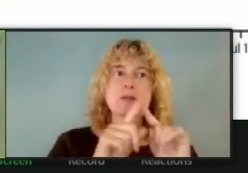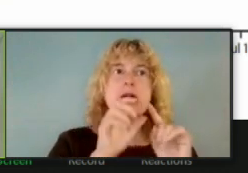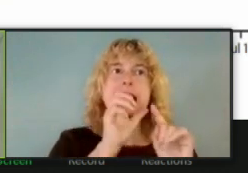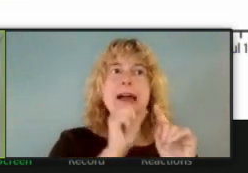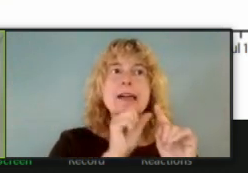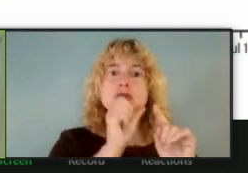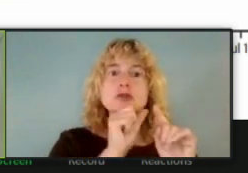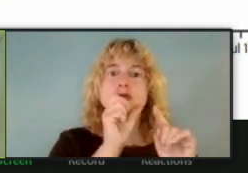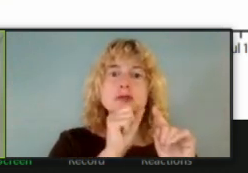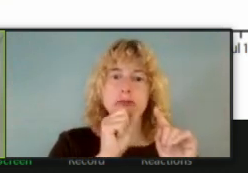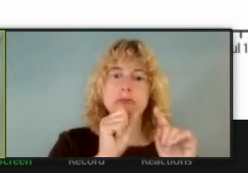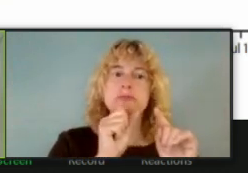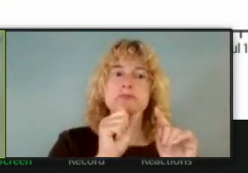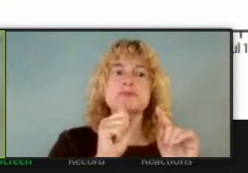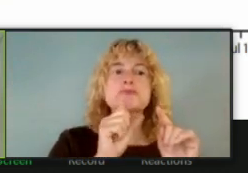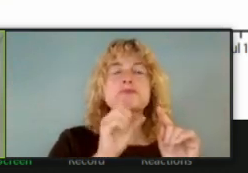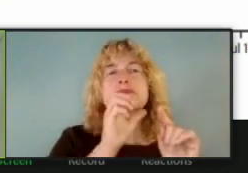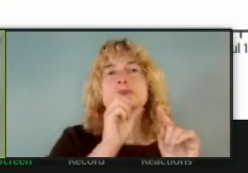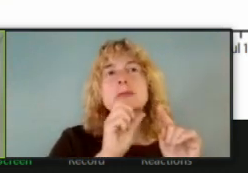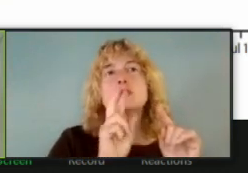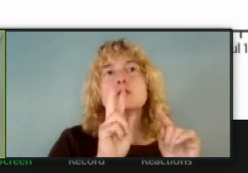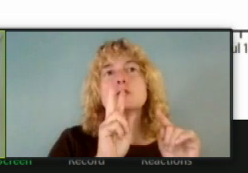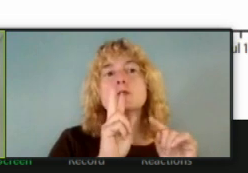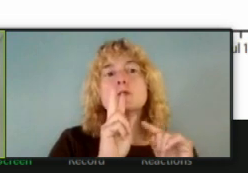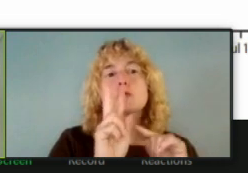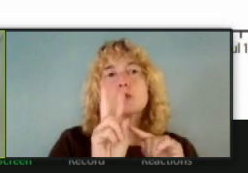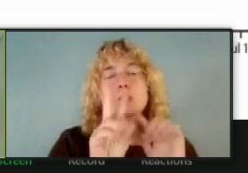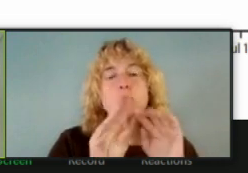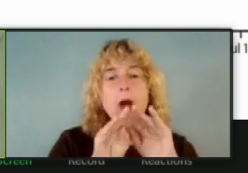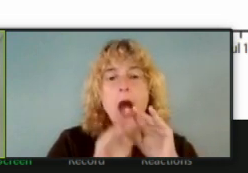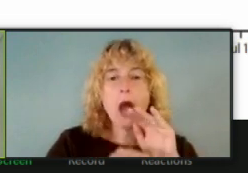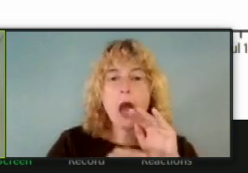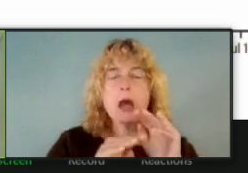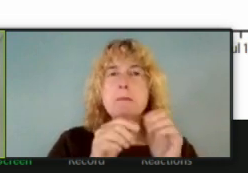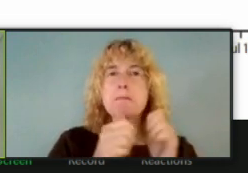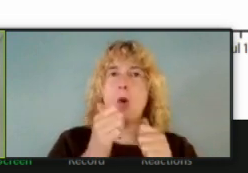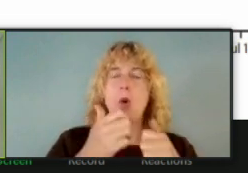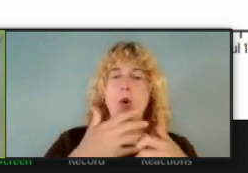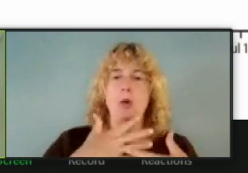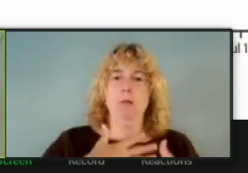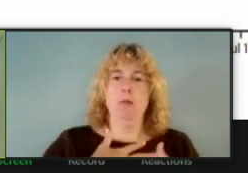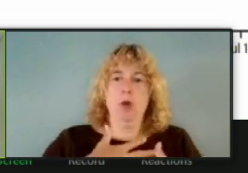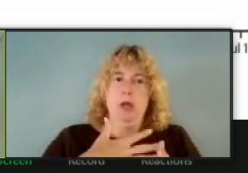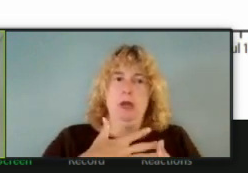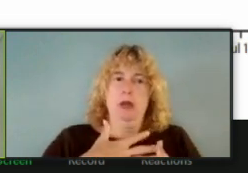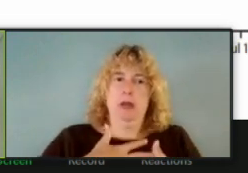children under 2 probably had, for the most part, respiratory illnesses like a